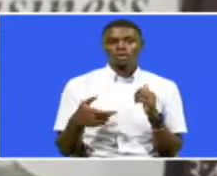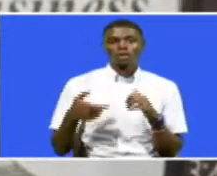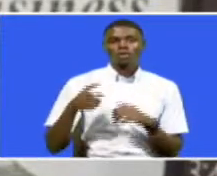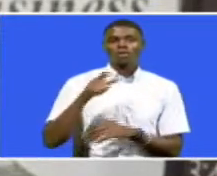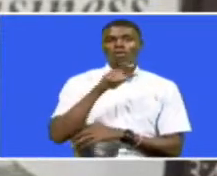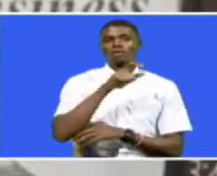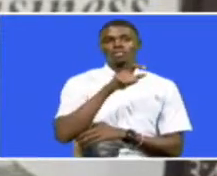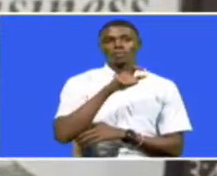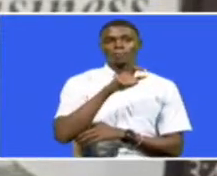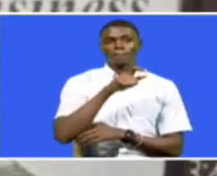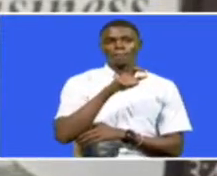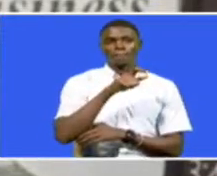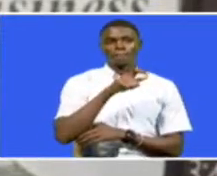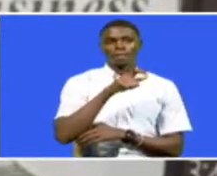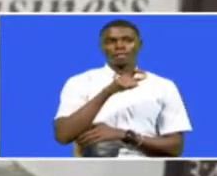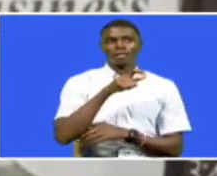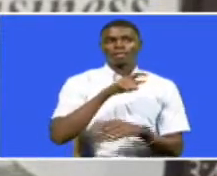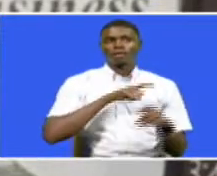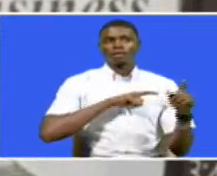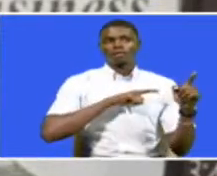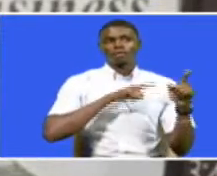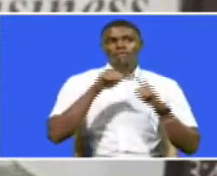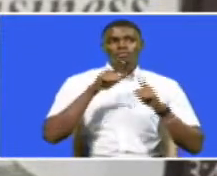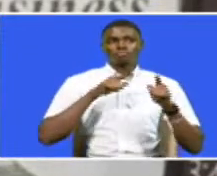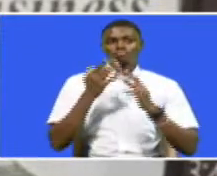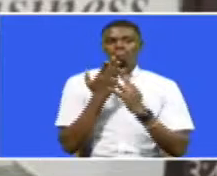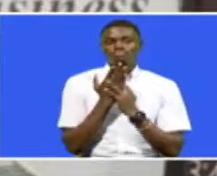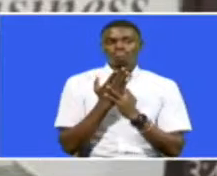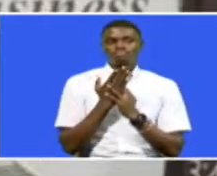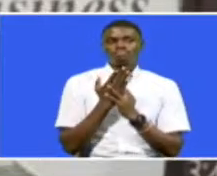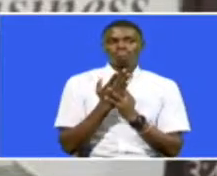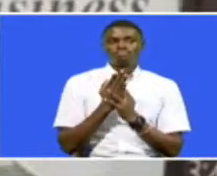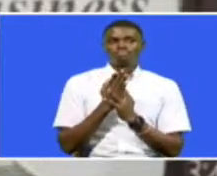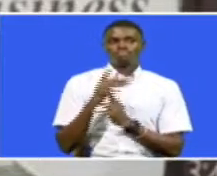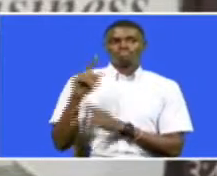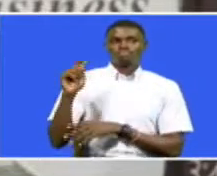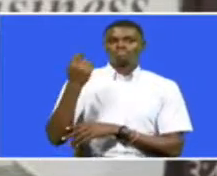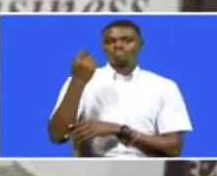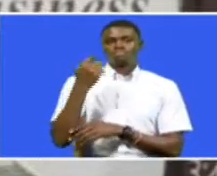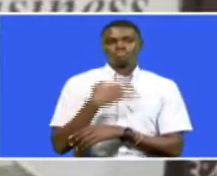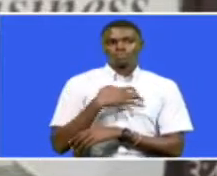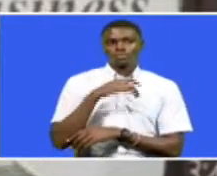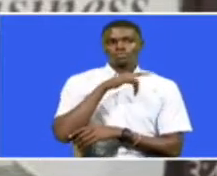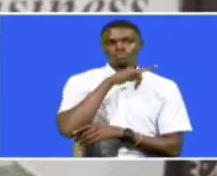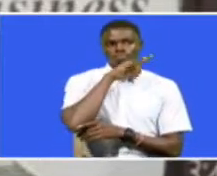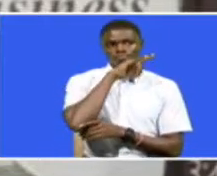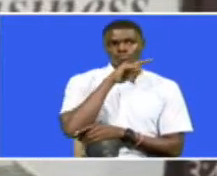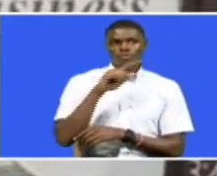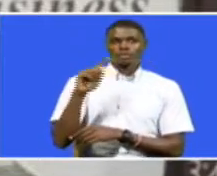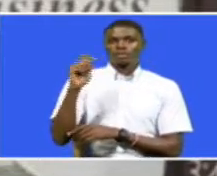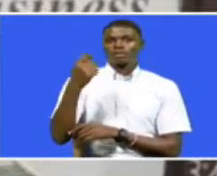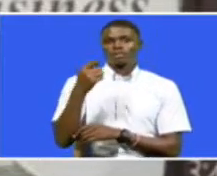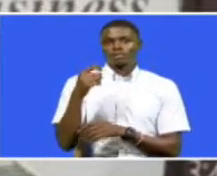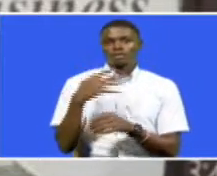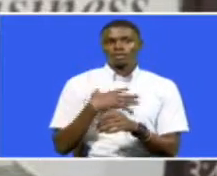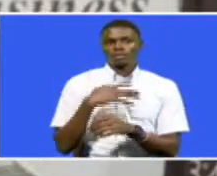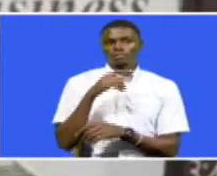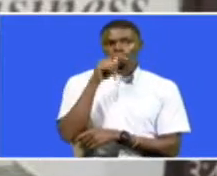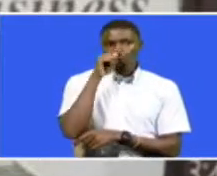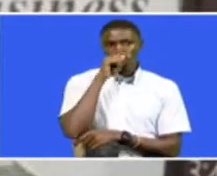increase traffic between Kenya and Uganda, Kenya and